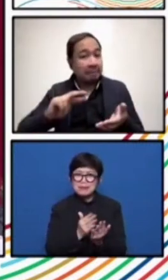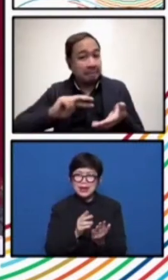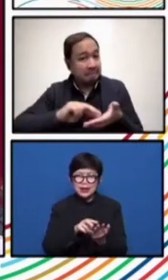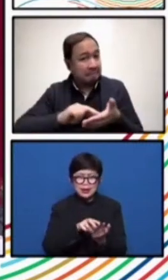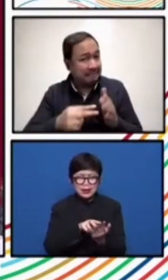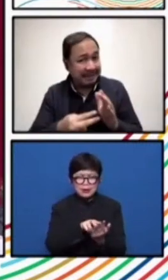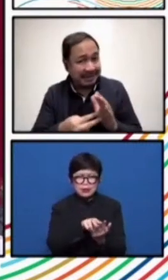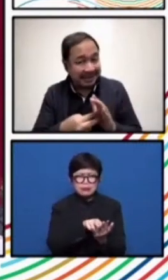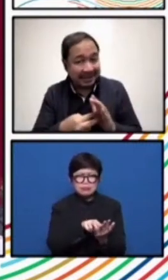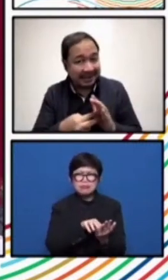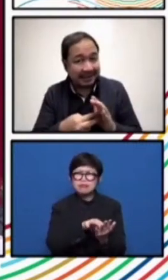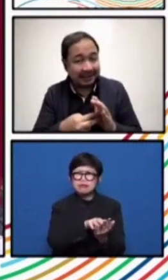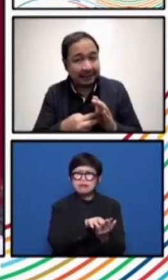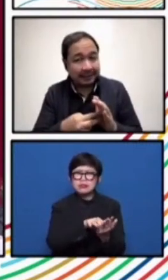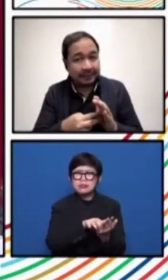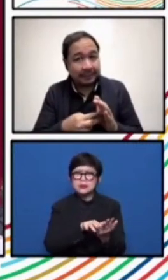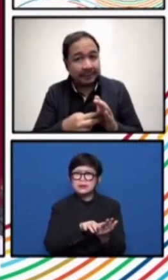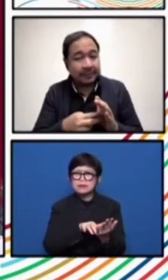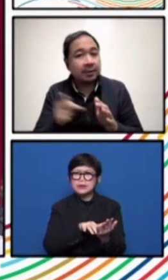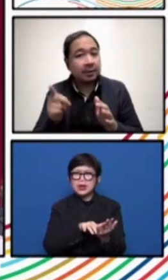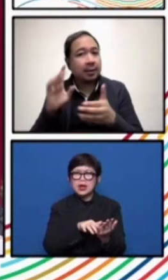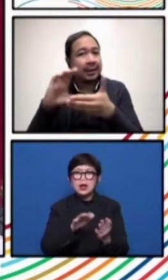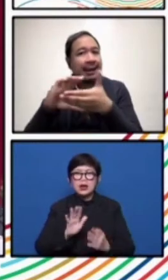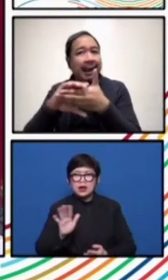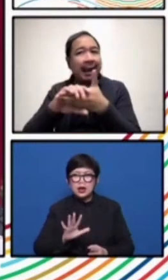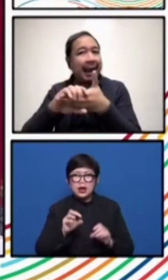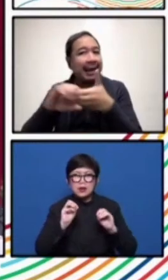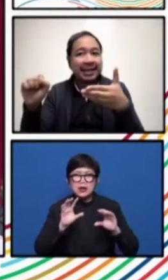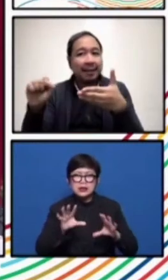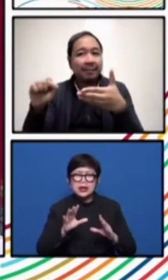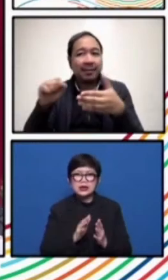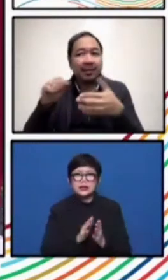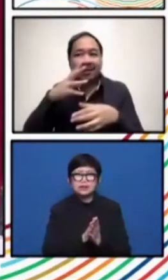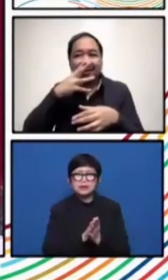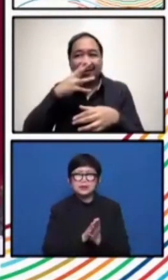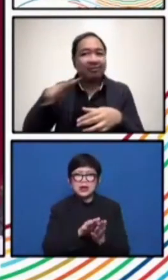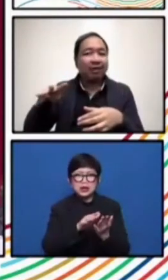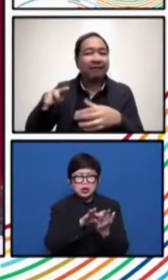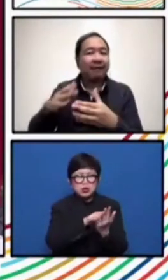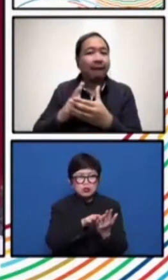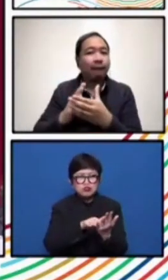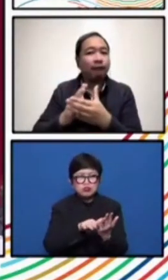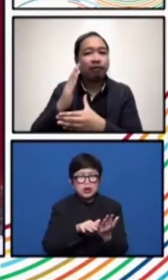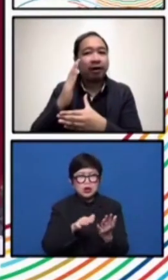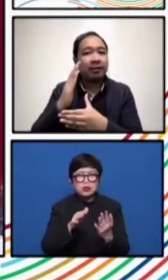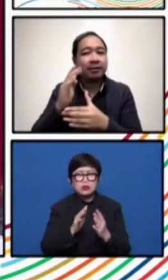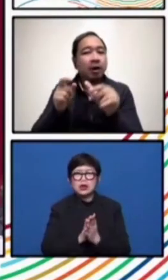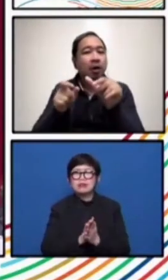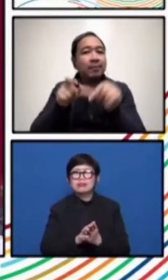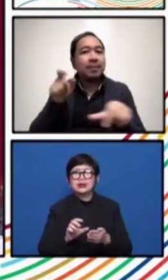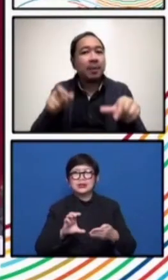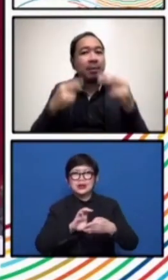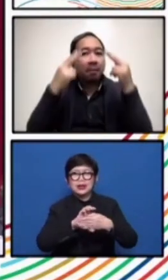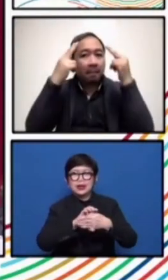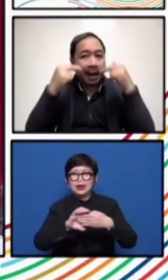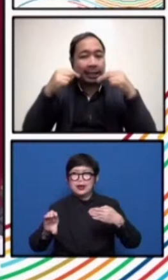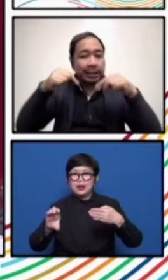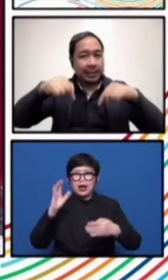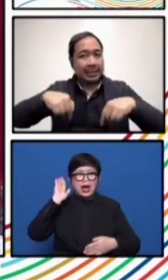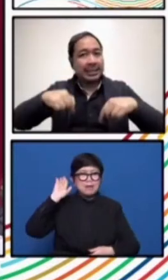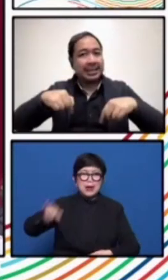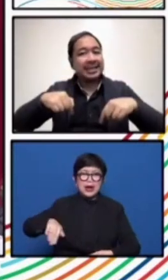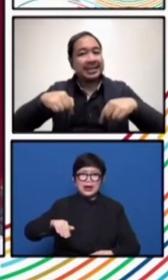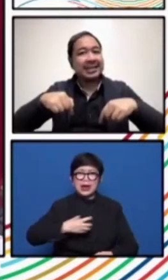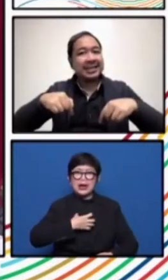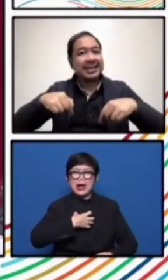that s-cap is neglecting the right of persons who are blind in this or between this